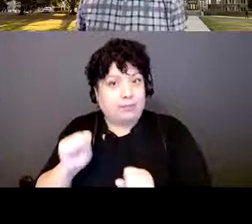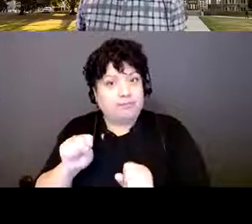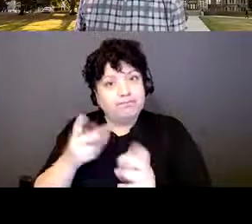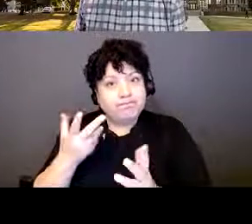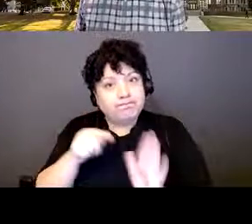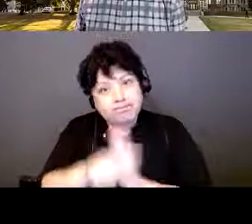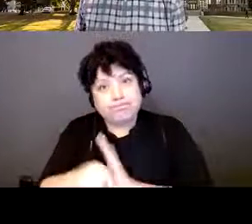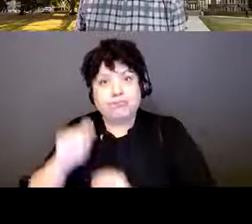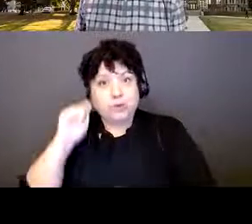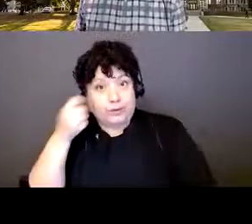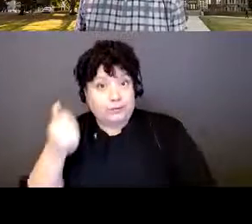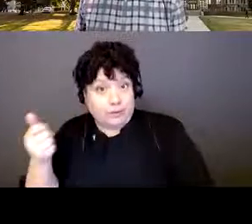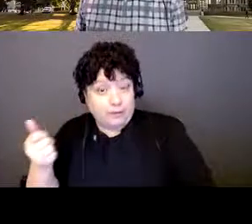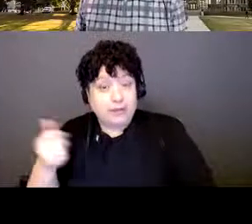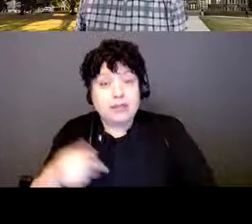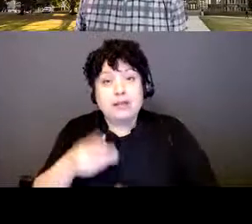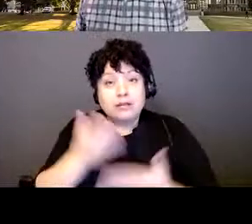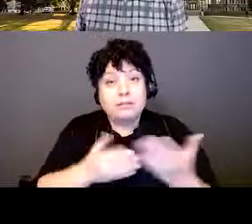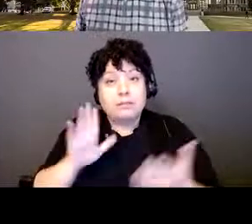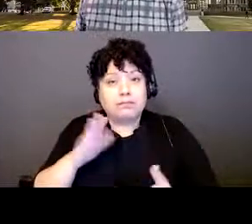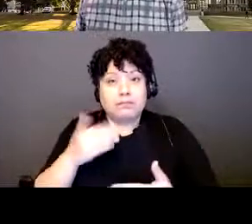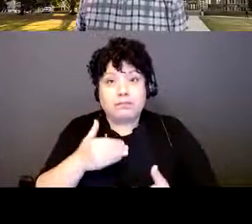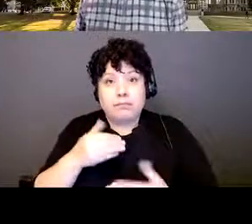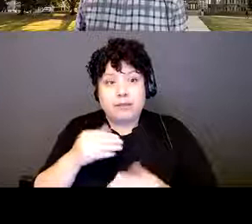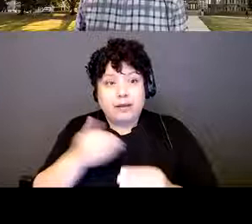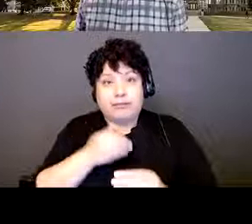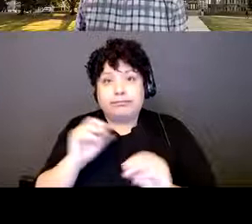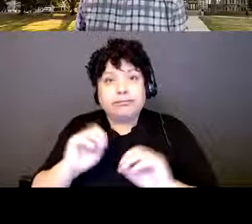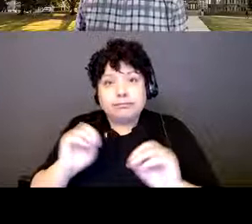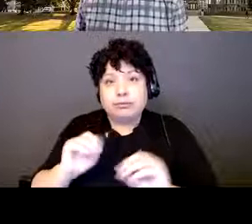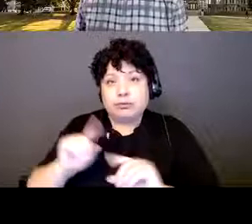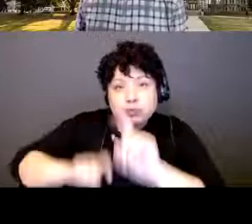violence. There's often a lack of screening.